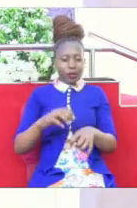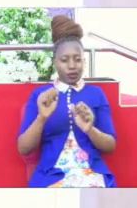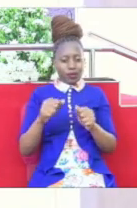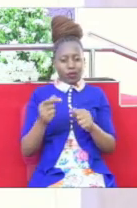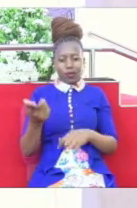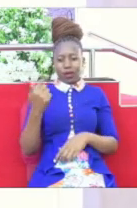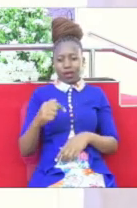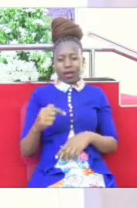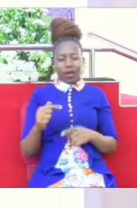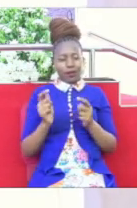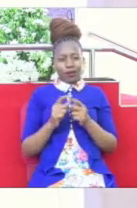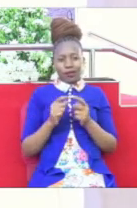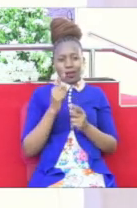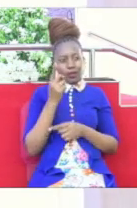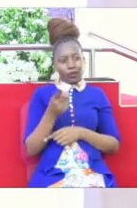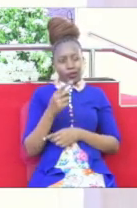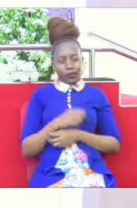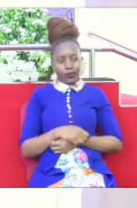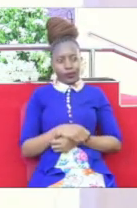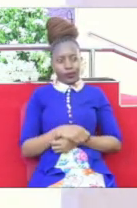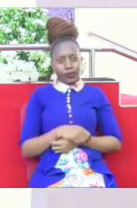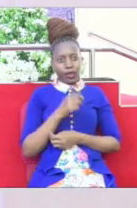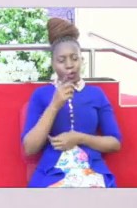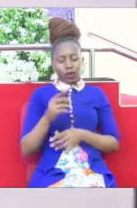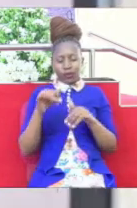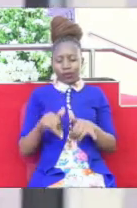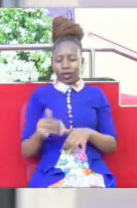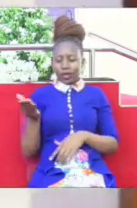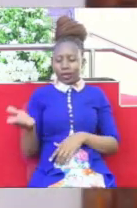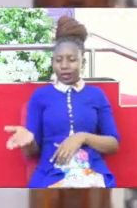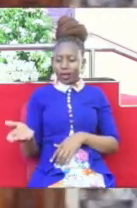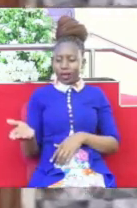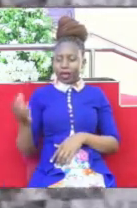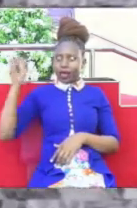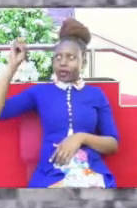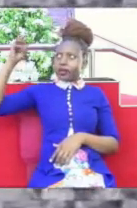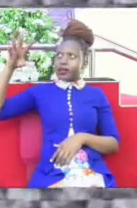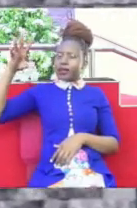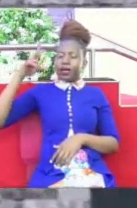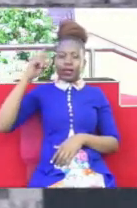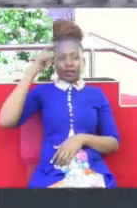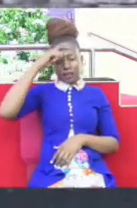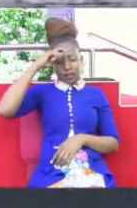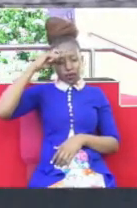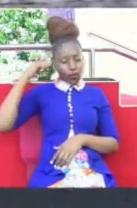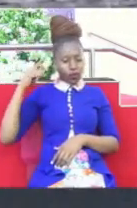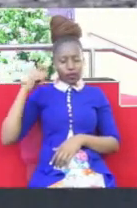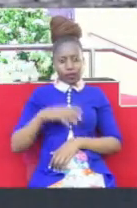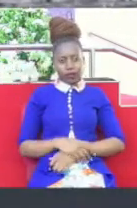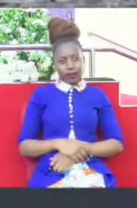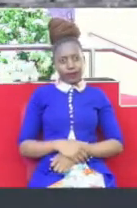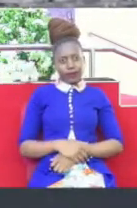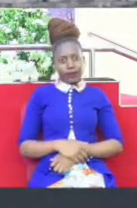Haujakuwa na maji. Laying in that hot sun. Umekaa katika jua kali. Now everybody look at me. Na kila mtu niangalie sasa. Would